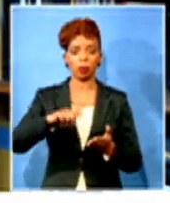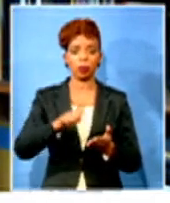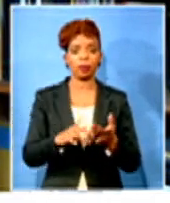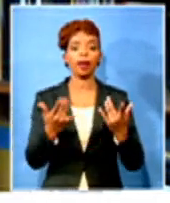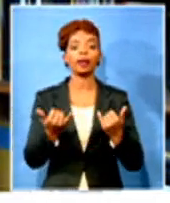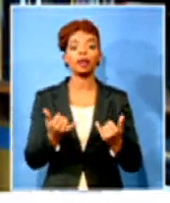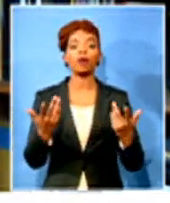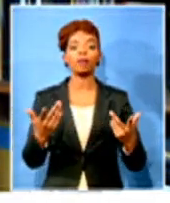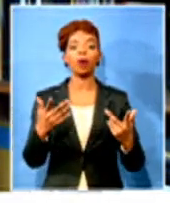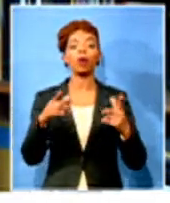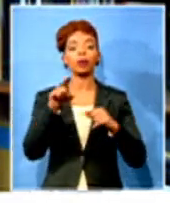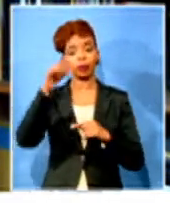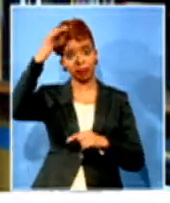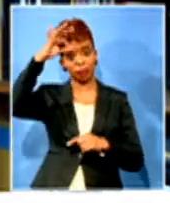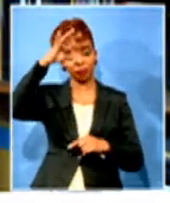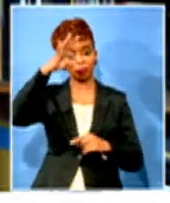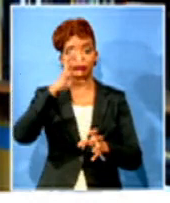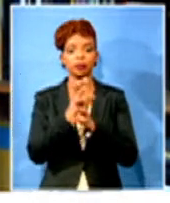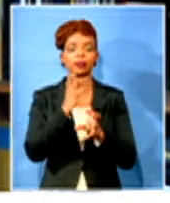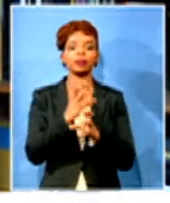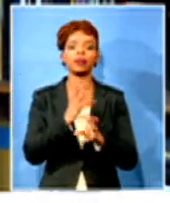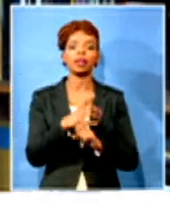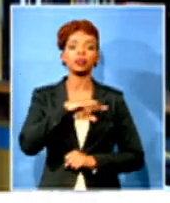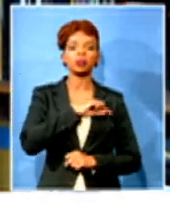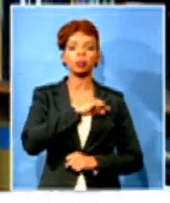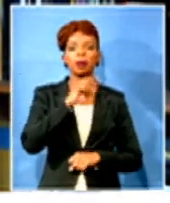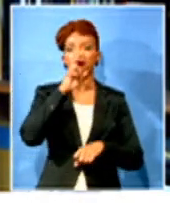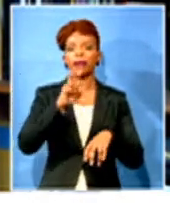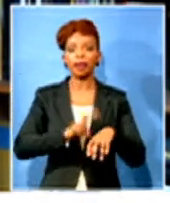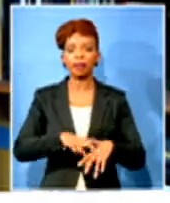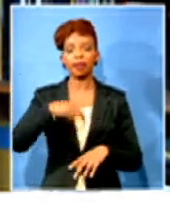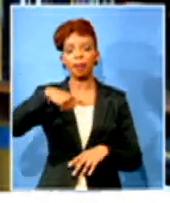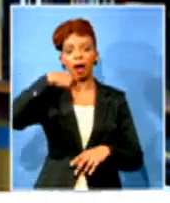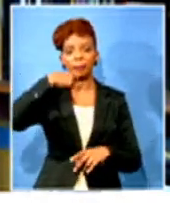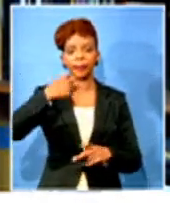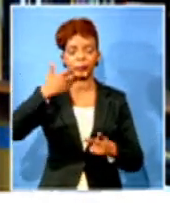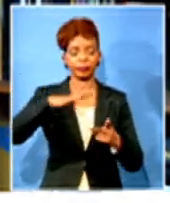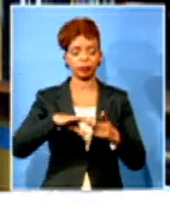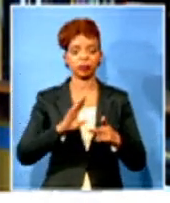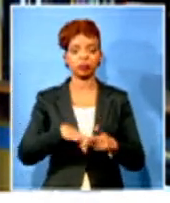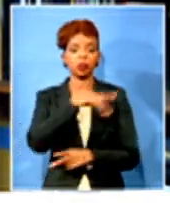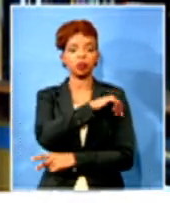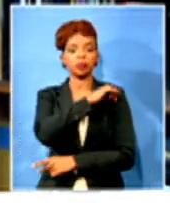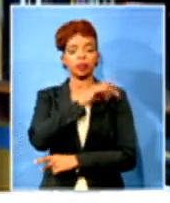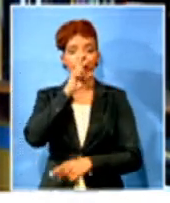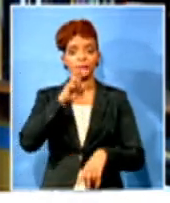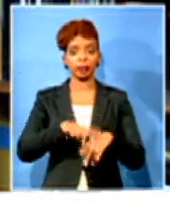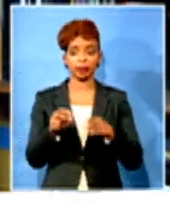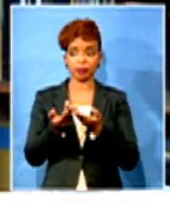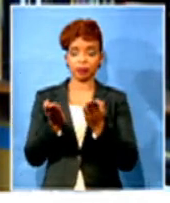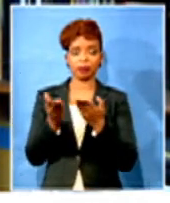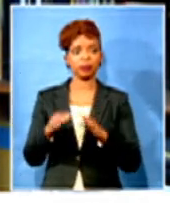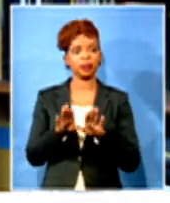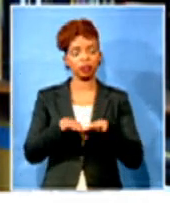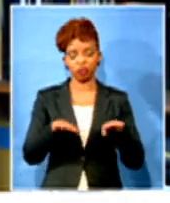to not buy consumables, because we need the medicines that the hospitals need and so on, and we need the books that school children need